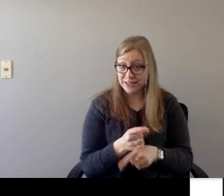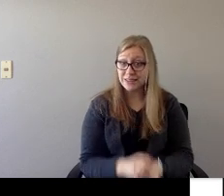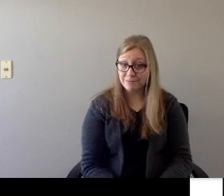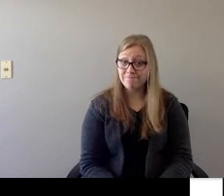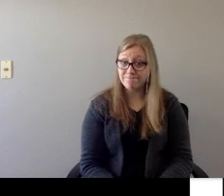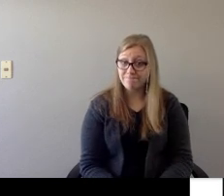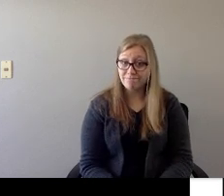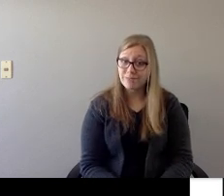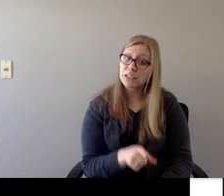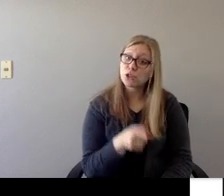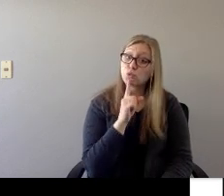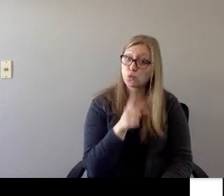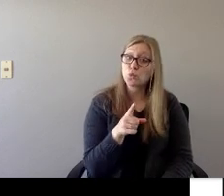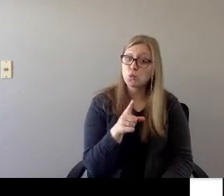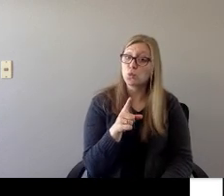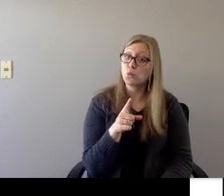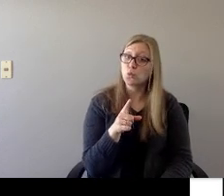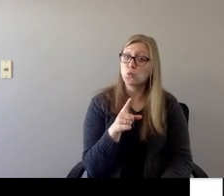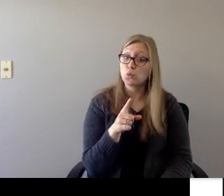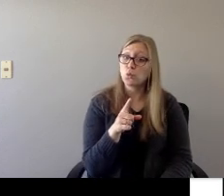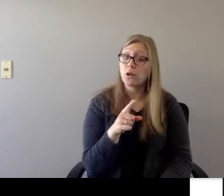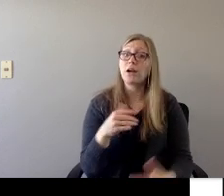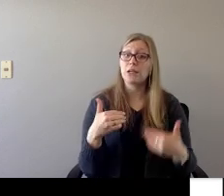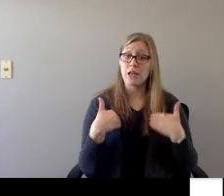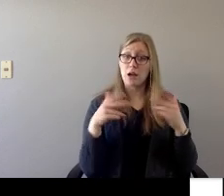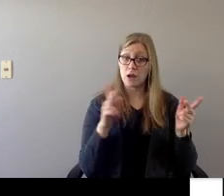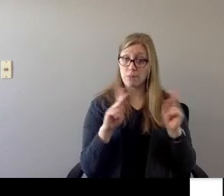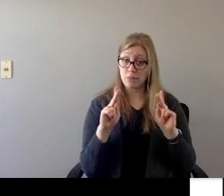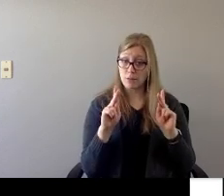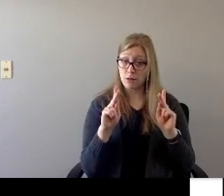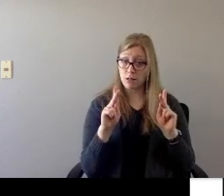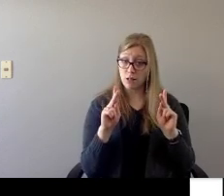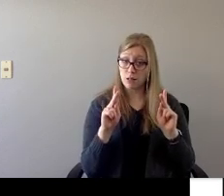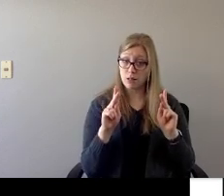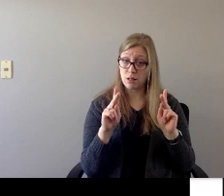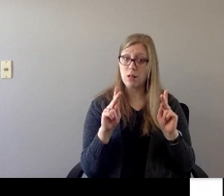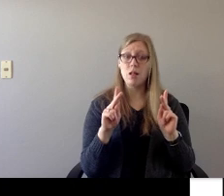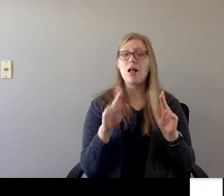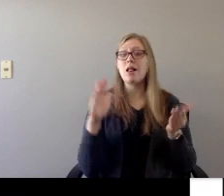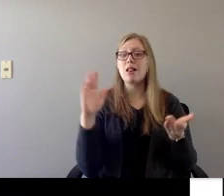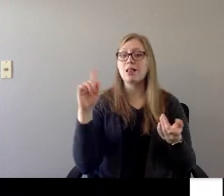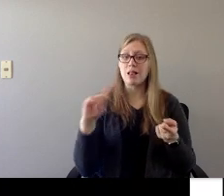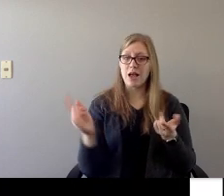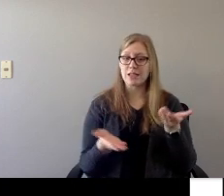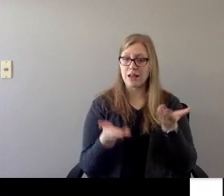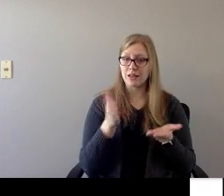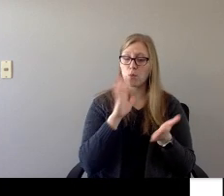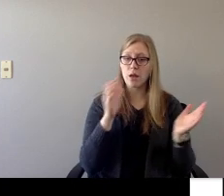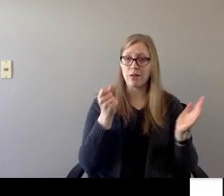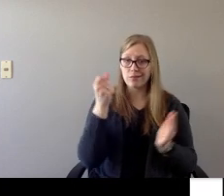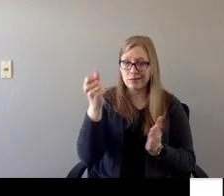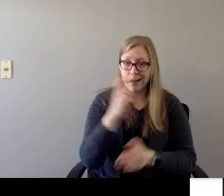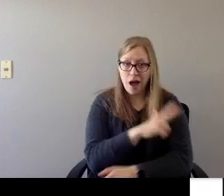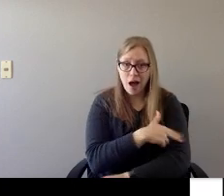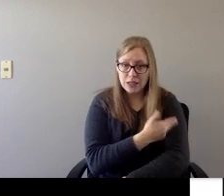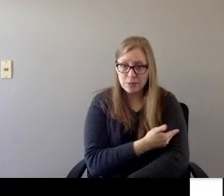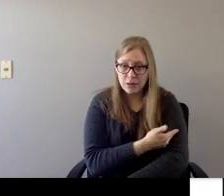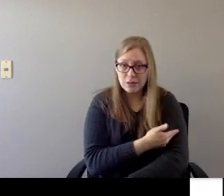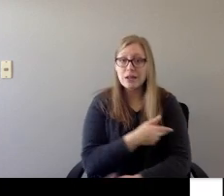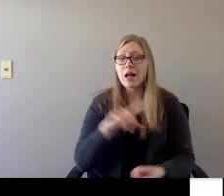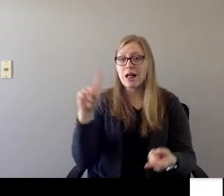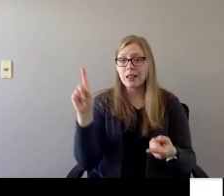It is true that the younger people are, the less likely they'll be hospitalized and pass away or